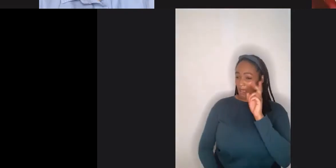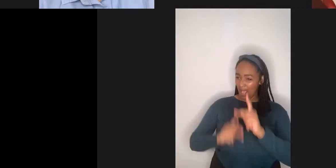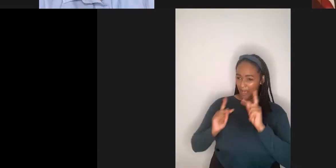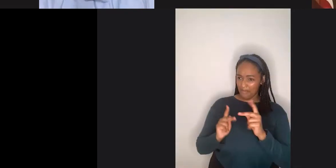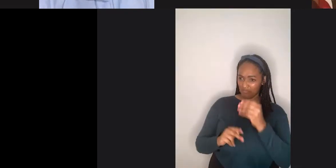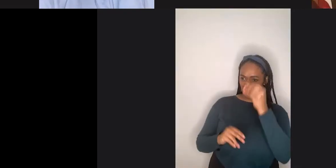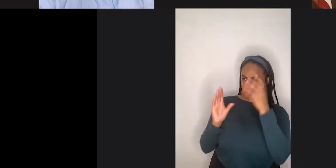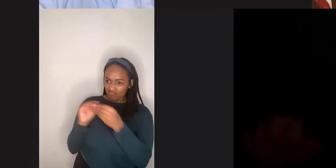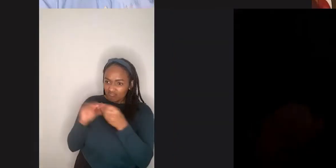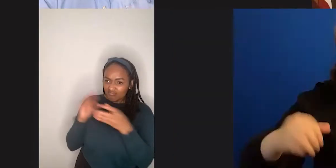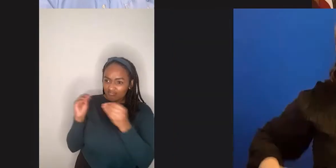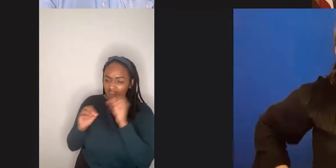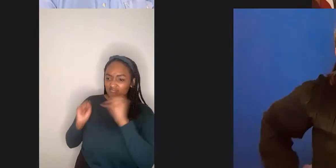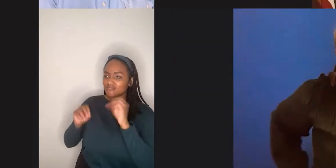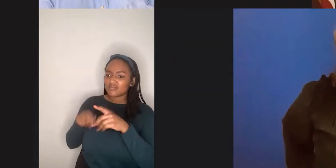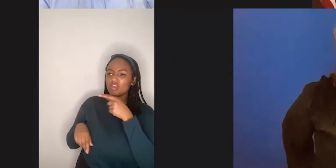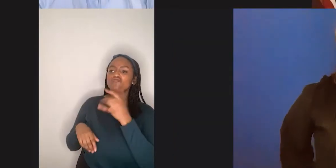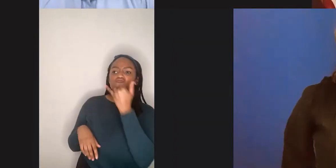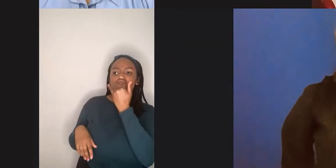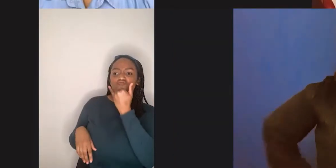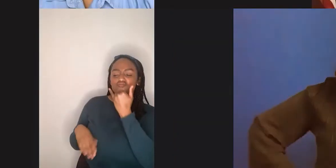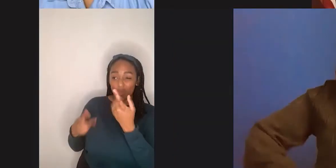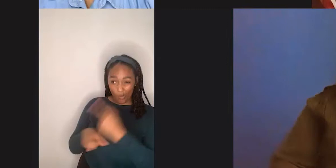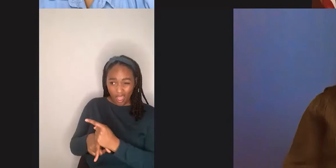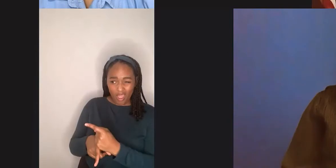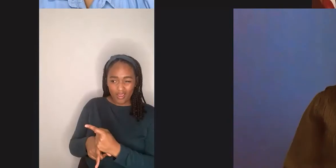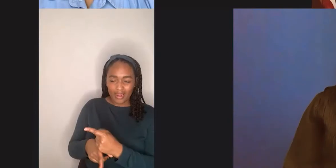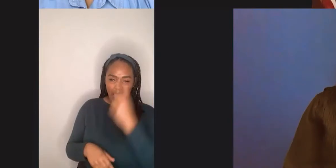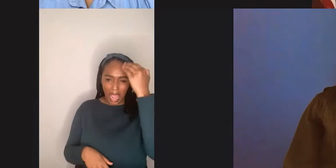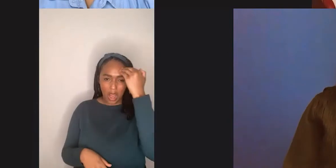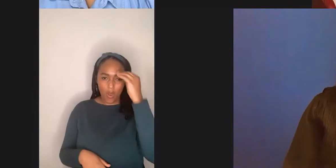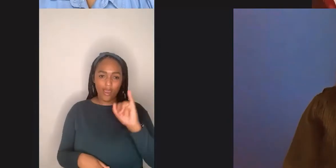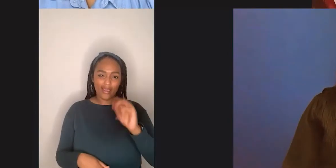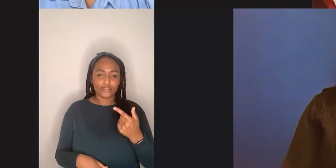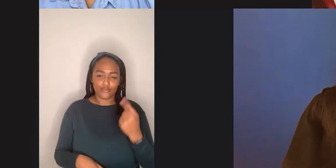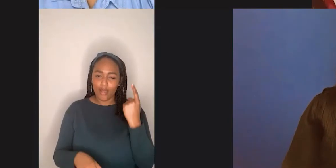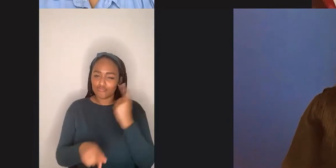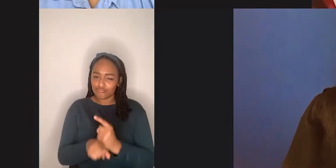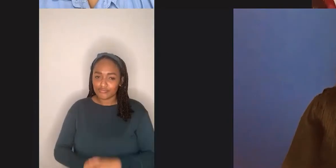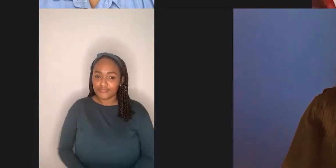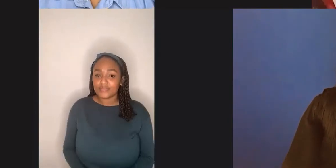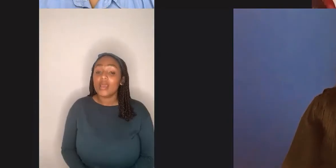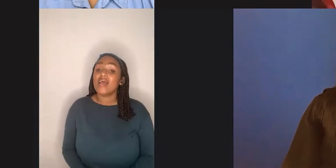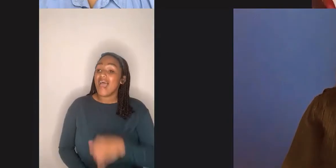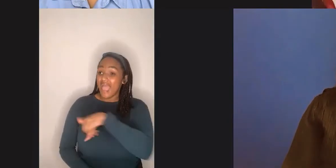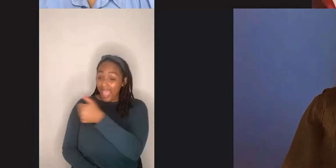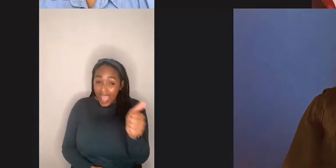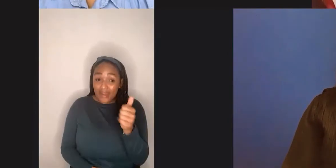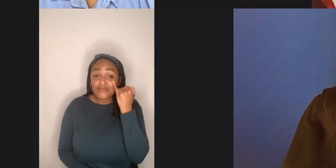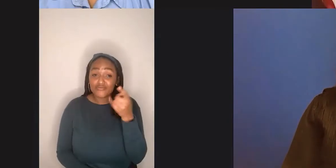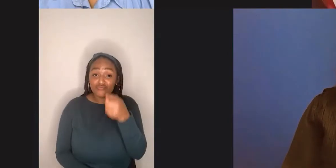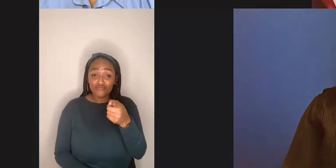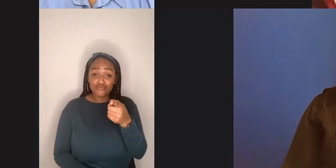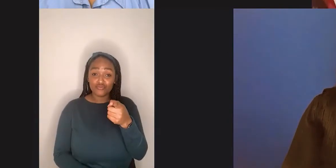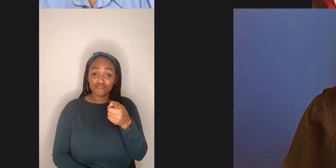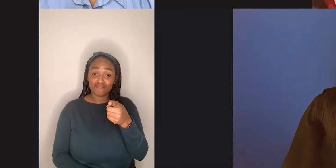Instagram. I want to go back to that, but also, um, anybody who's visibly fat and on the internet hears from people about how they're wrong in